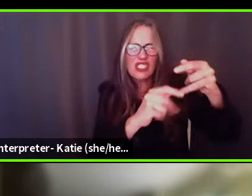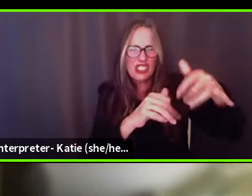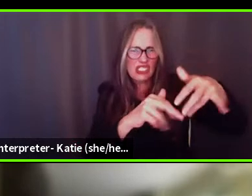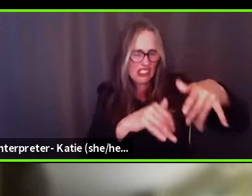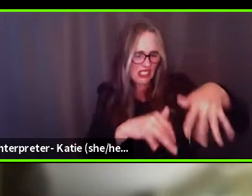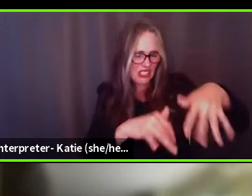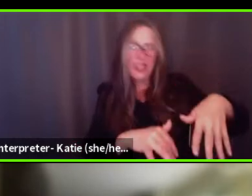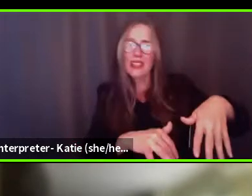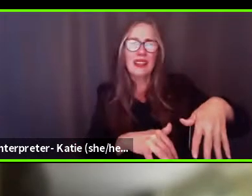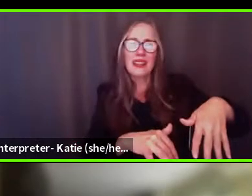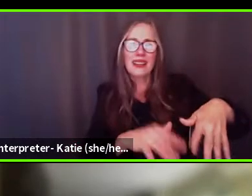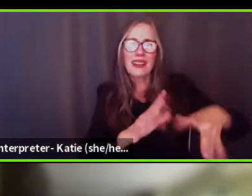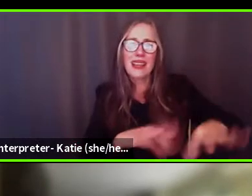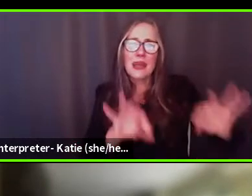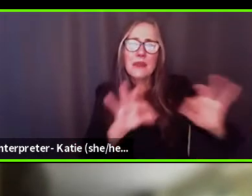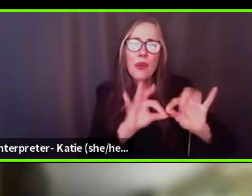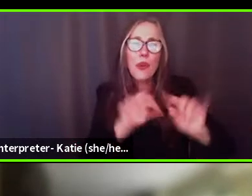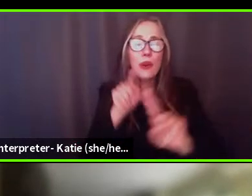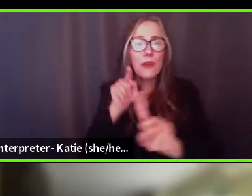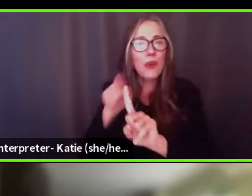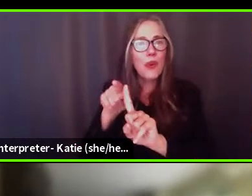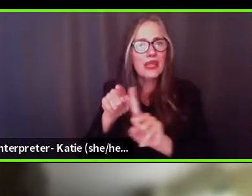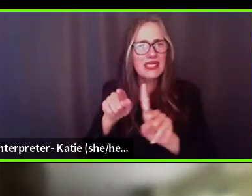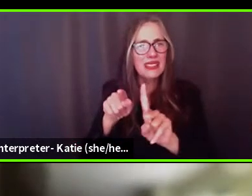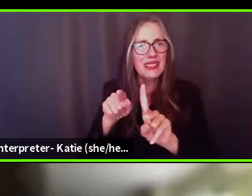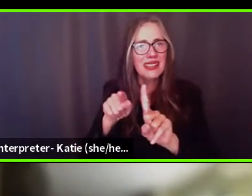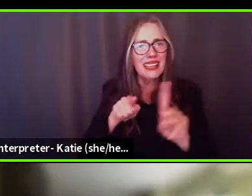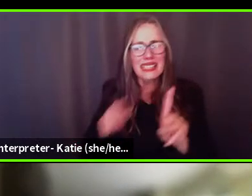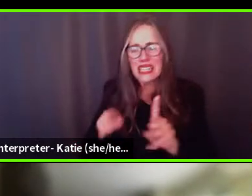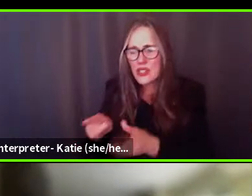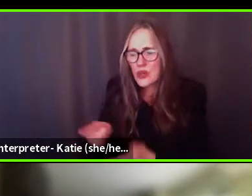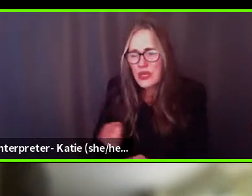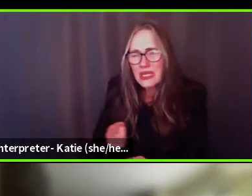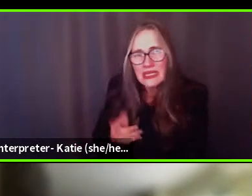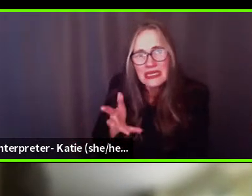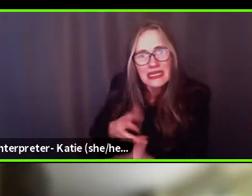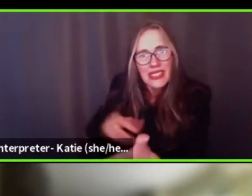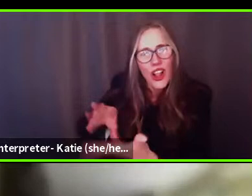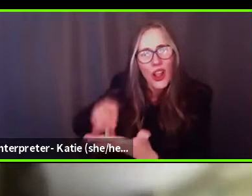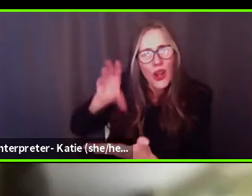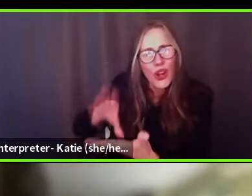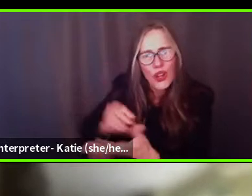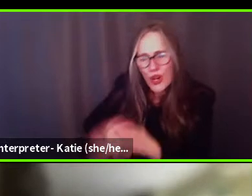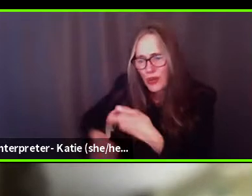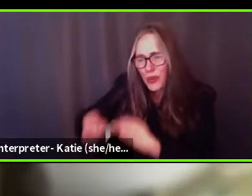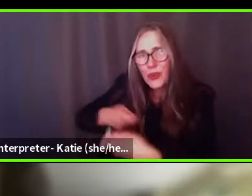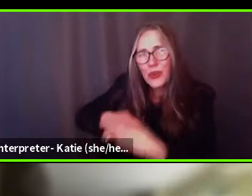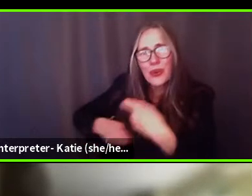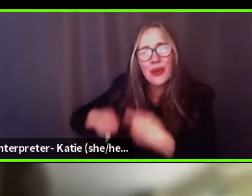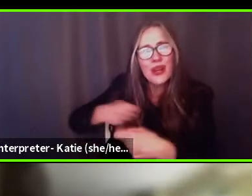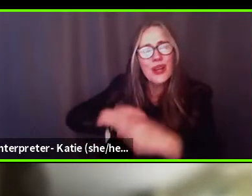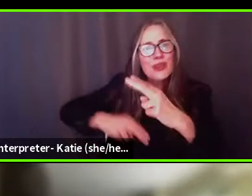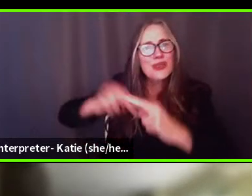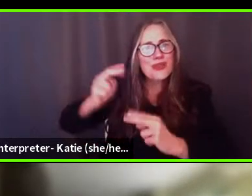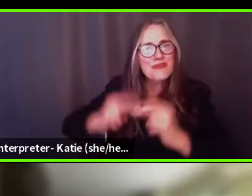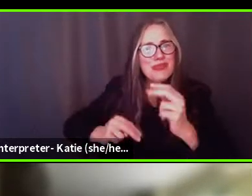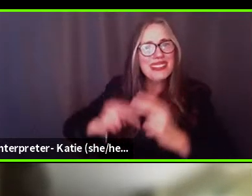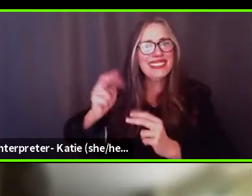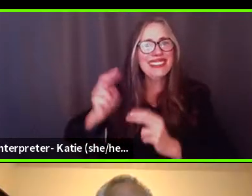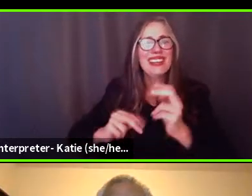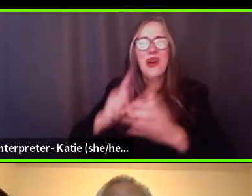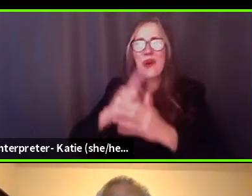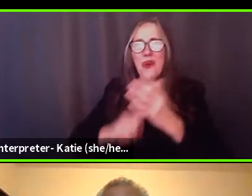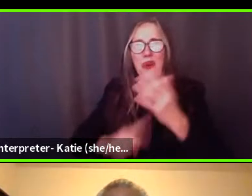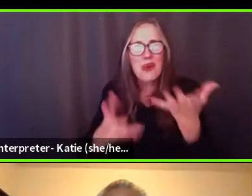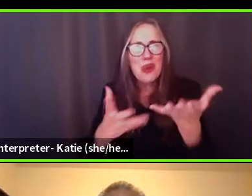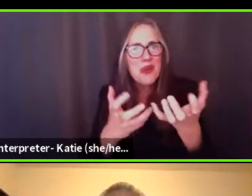that we care about we need to build the ethno-racial democracy that america can be and at its finest moments we get glimpses of